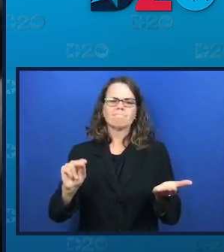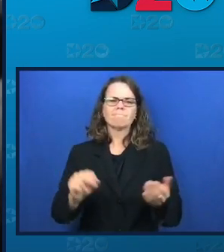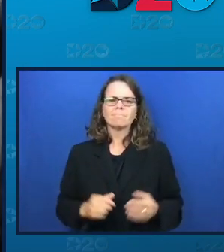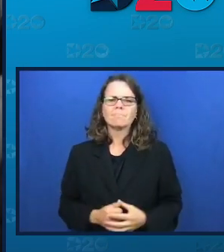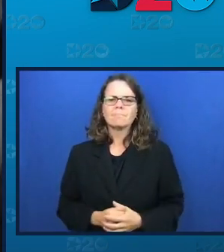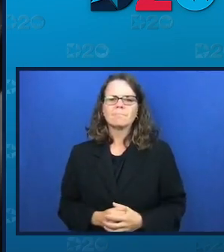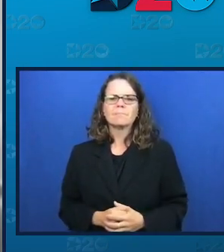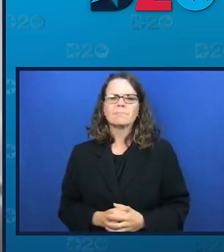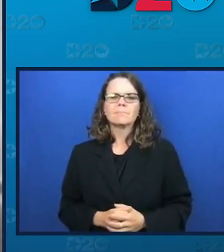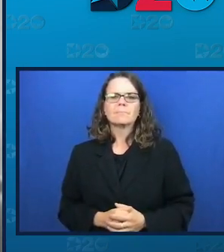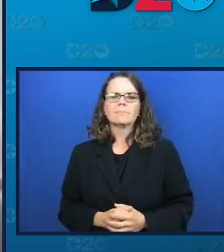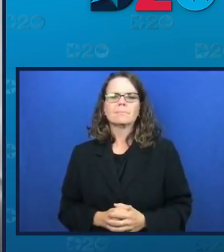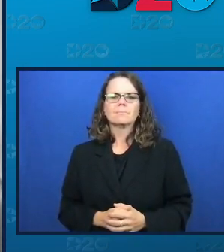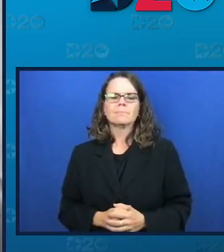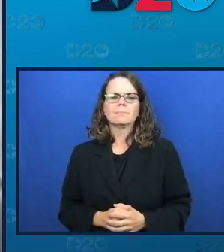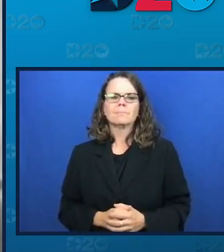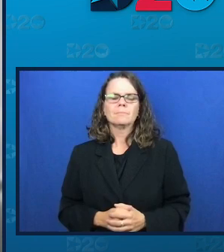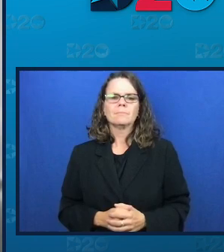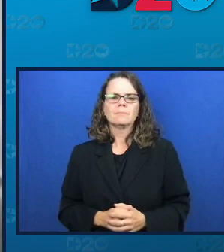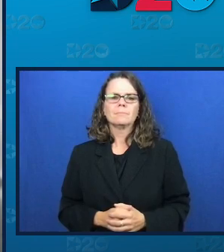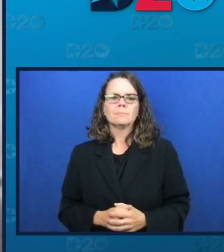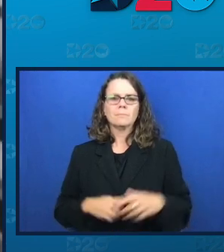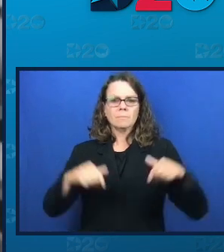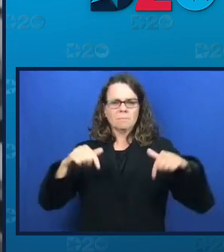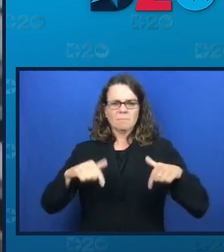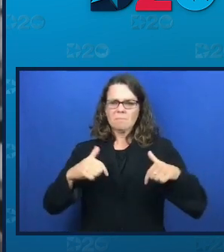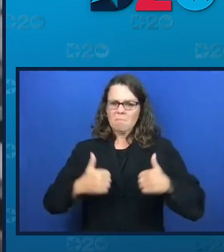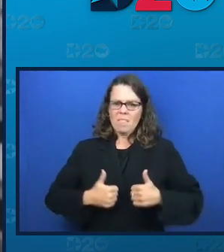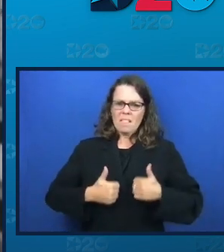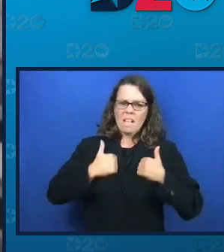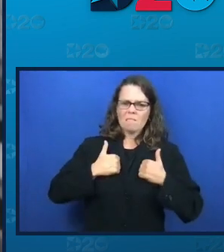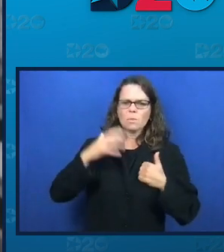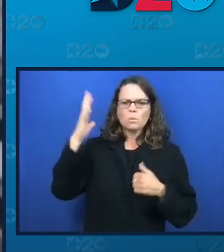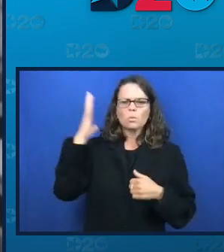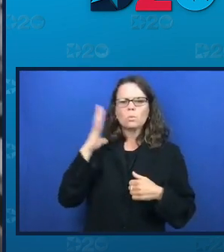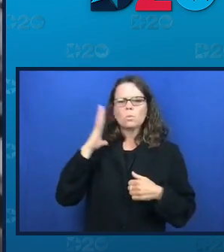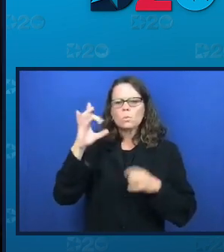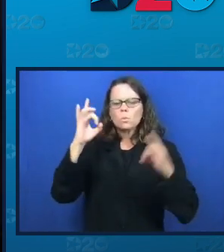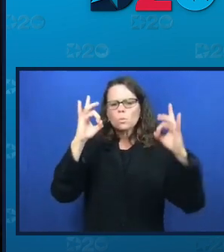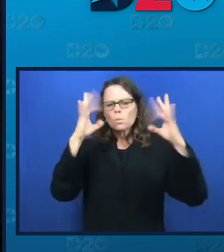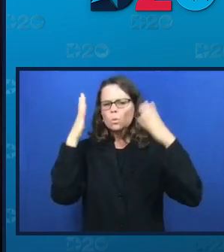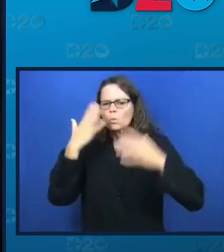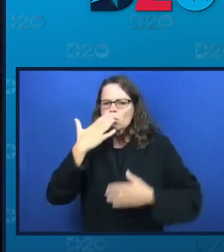Life was extremely dangerous when we were growing up.